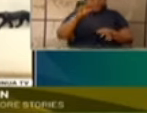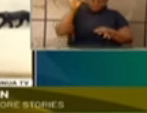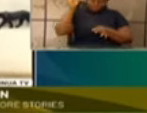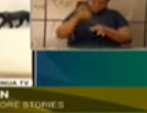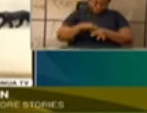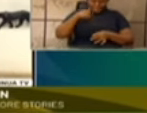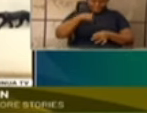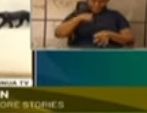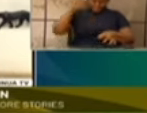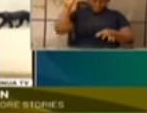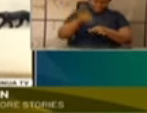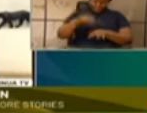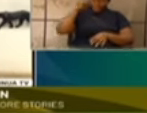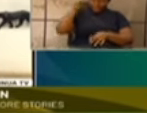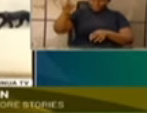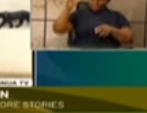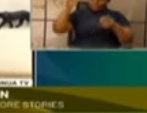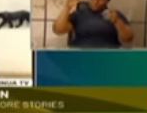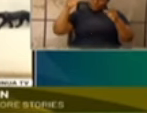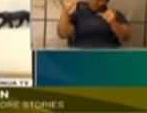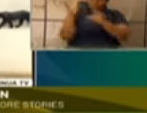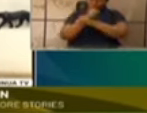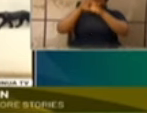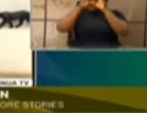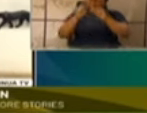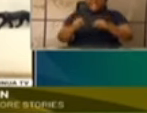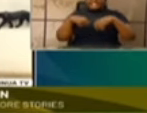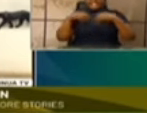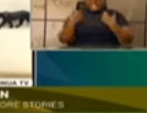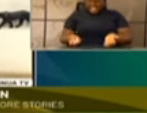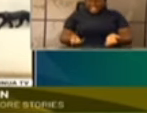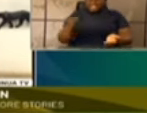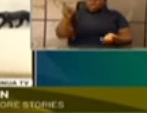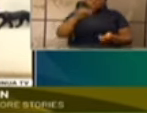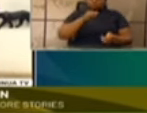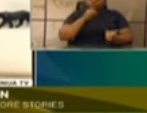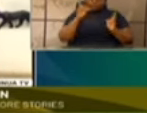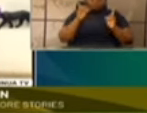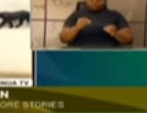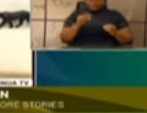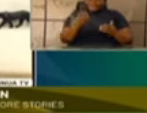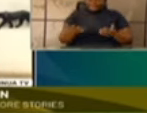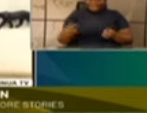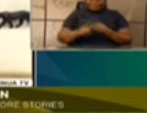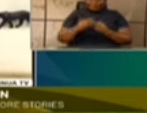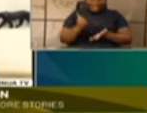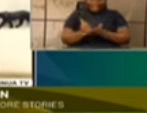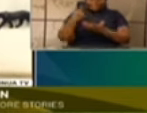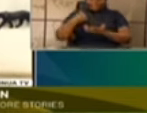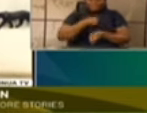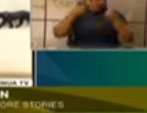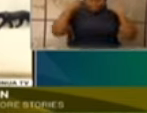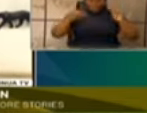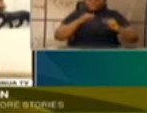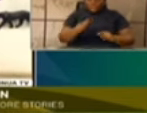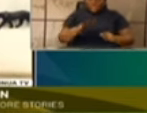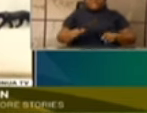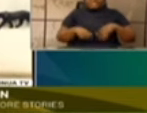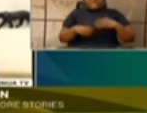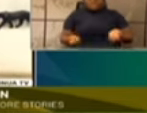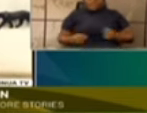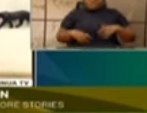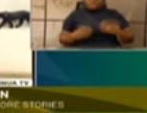makwenya. So mbedi yenim. Wenye niyama. Ebe buwenya. Yeni mse omo yini tu omo ni yensa. Until they will do it. Until